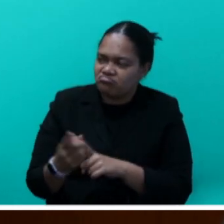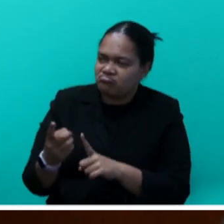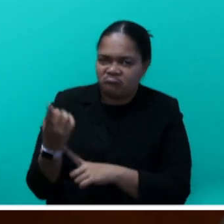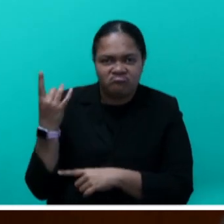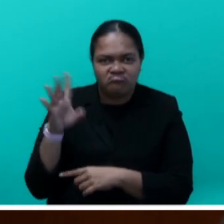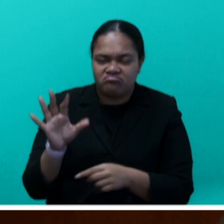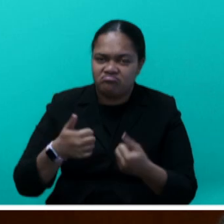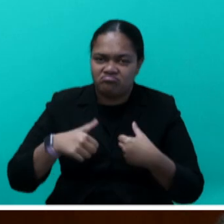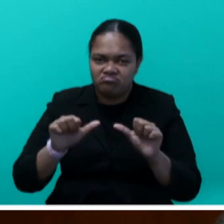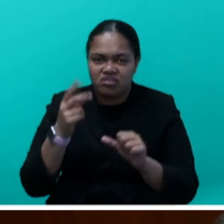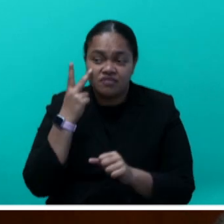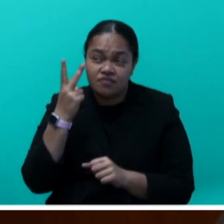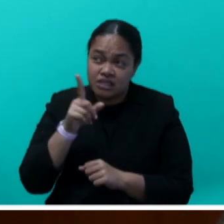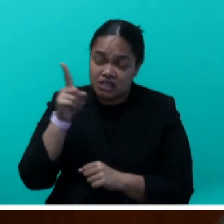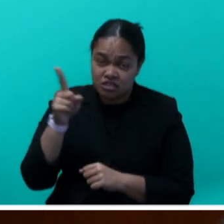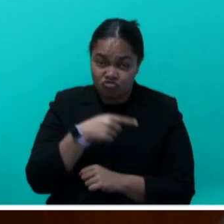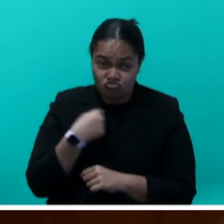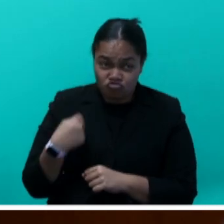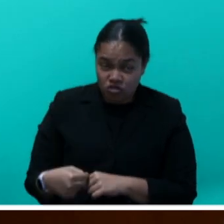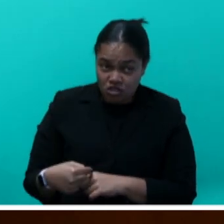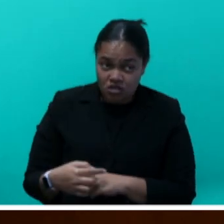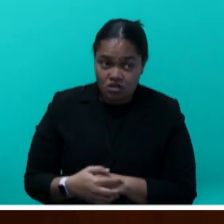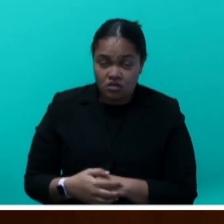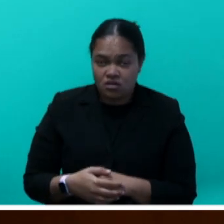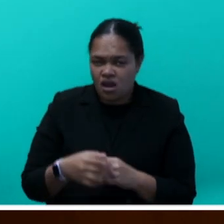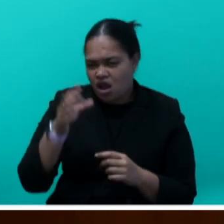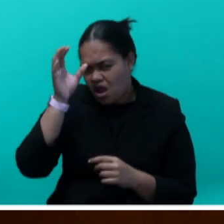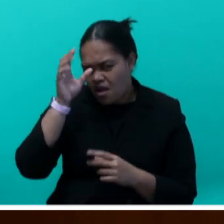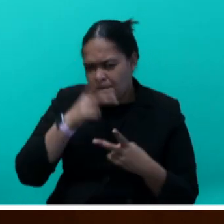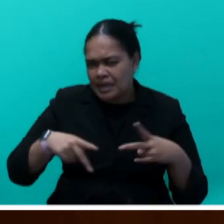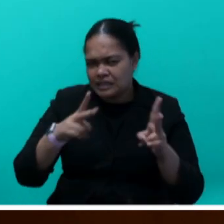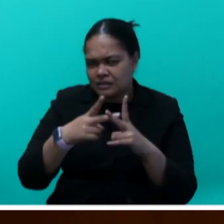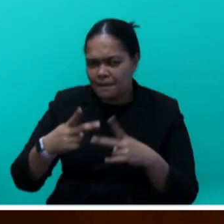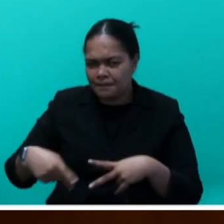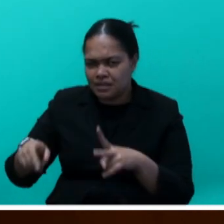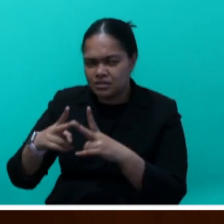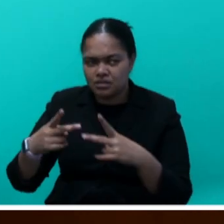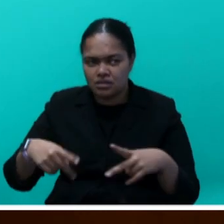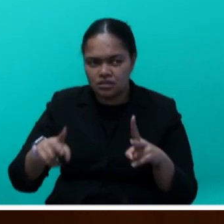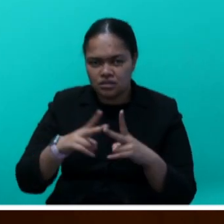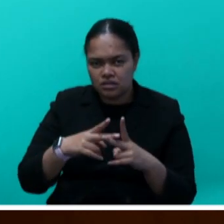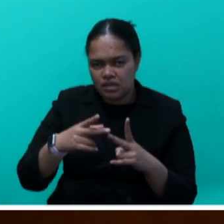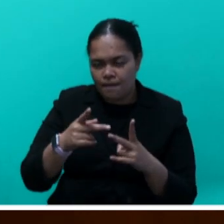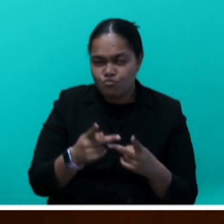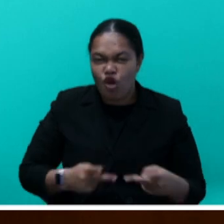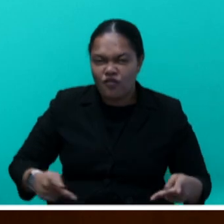The official visit to China's Yunnan and Fujian and Zhejiang provinces,